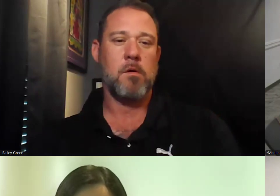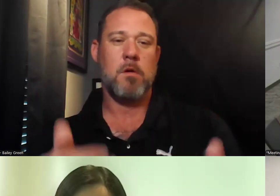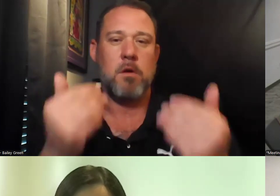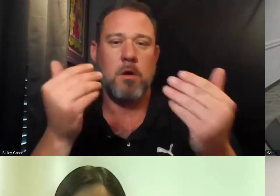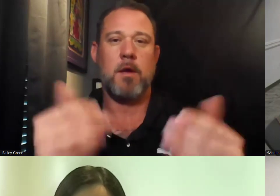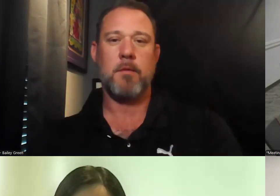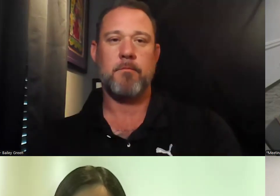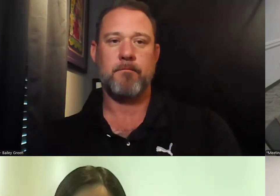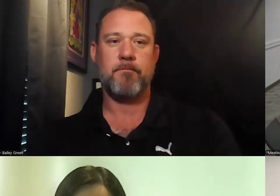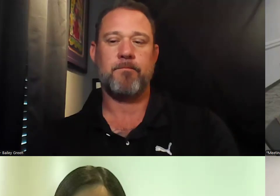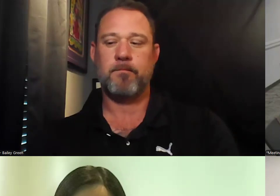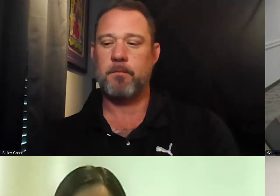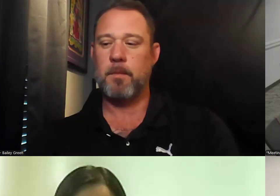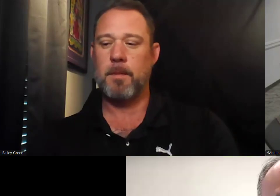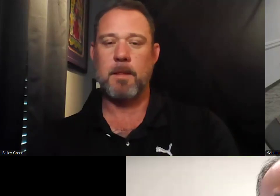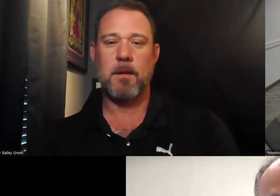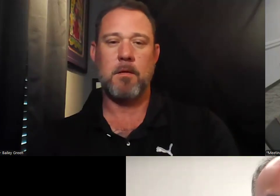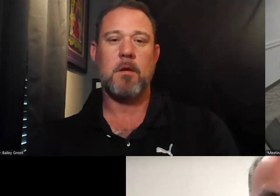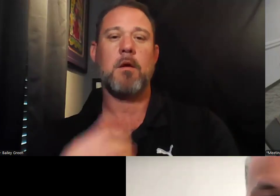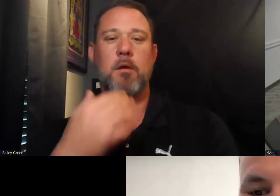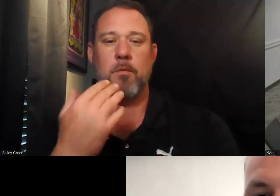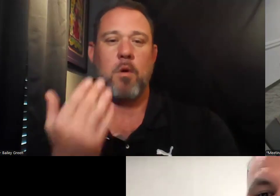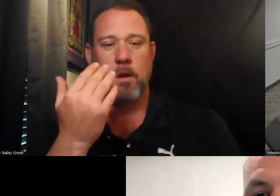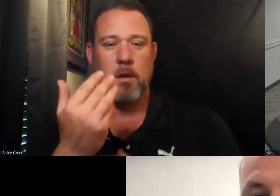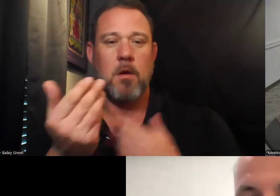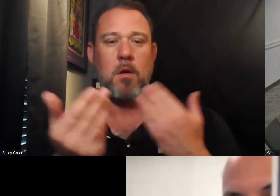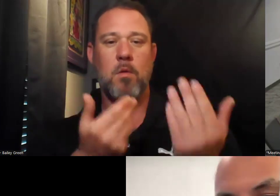Carlos. Hi, good morning and welcome.